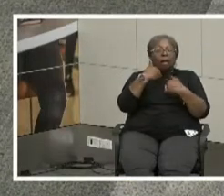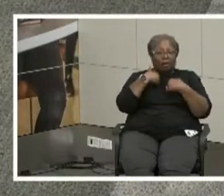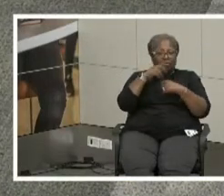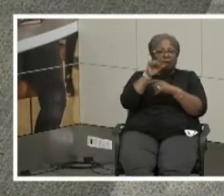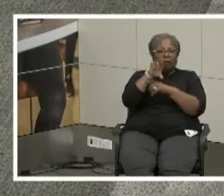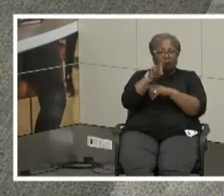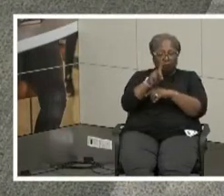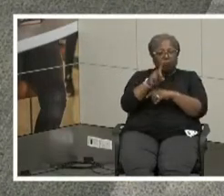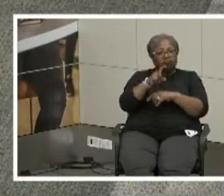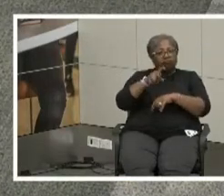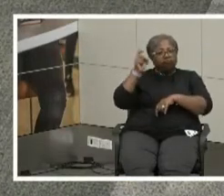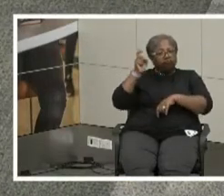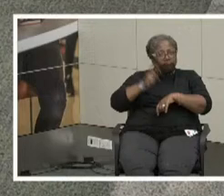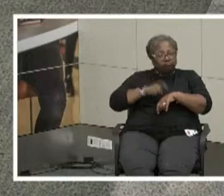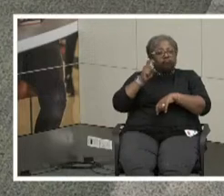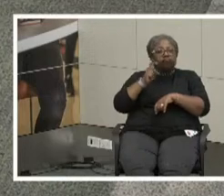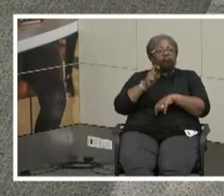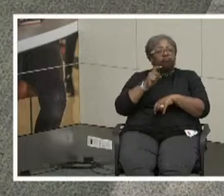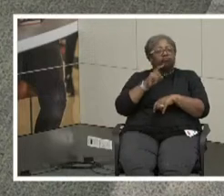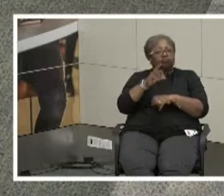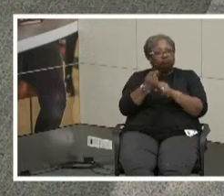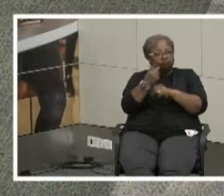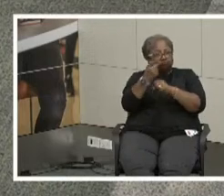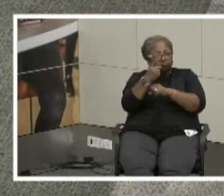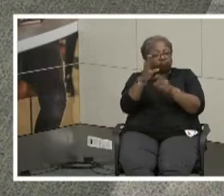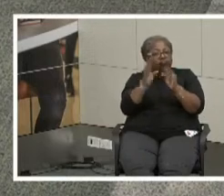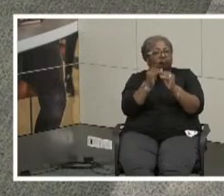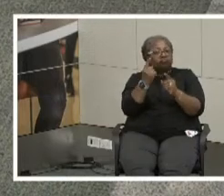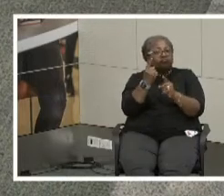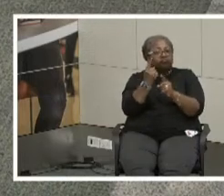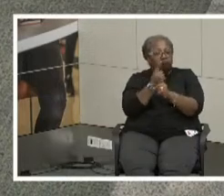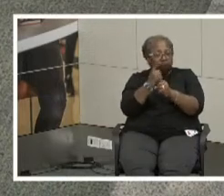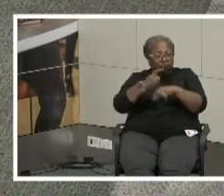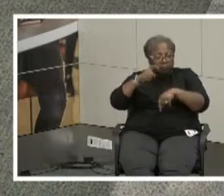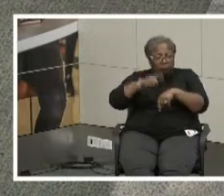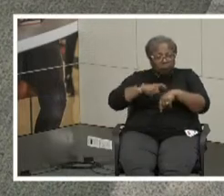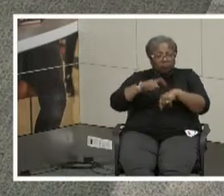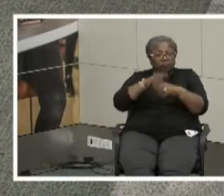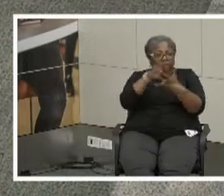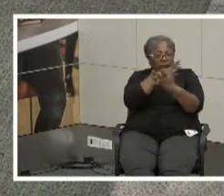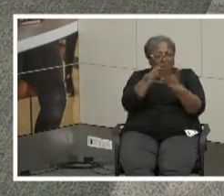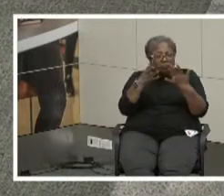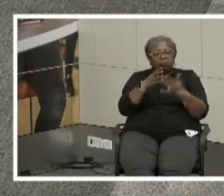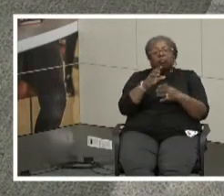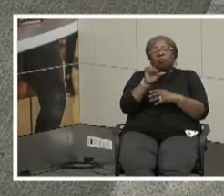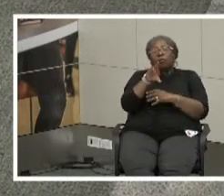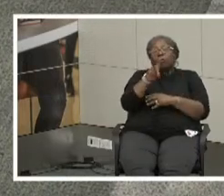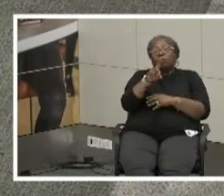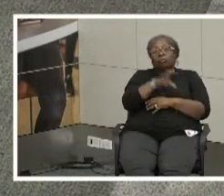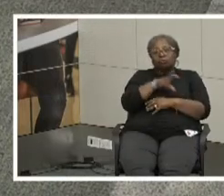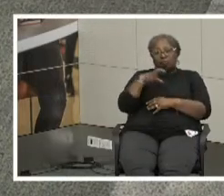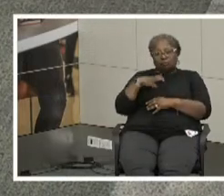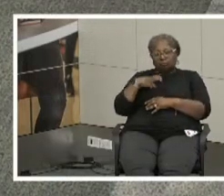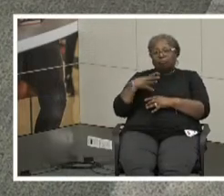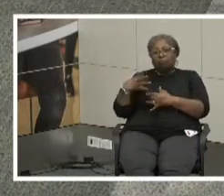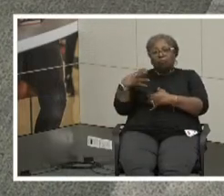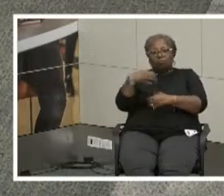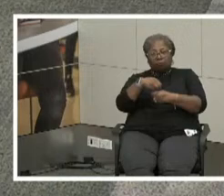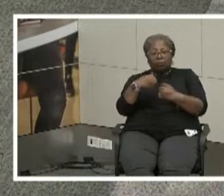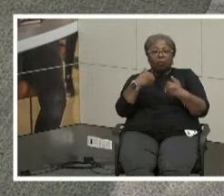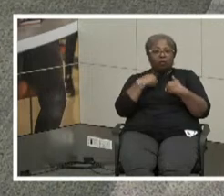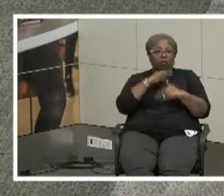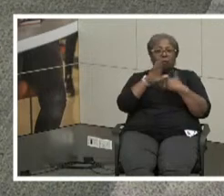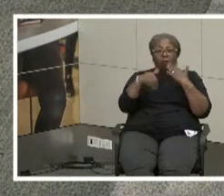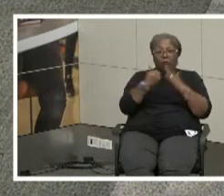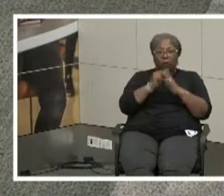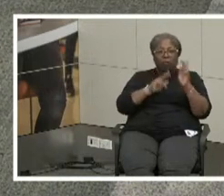timely um manner that annual meeting that annual timeline um the art committee participation having all